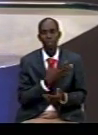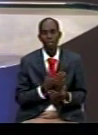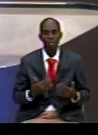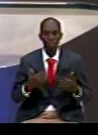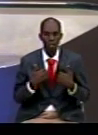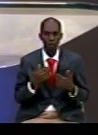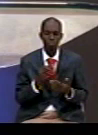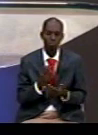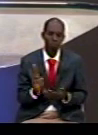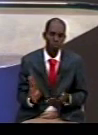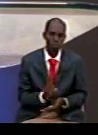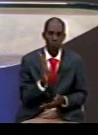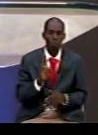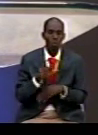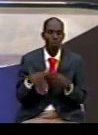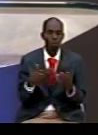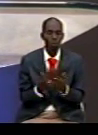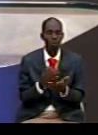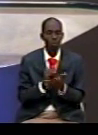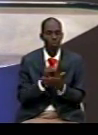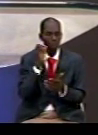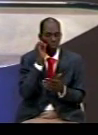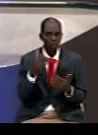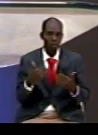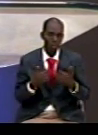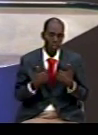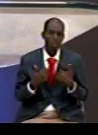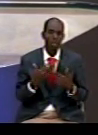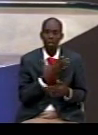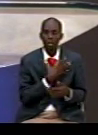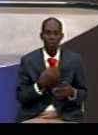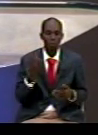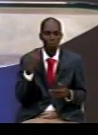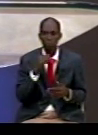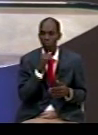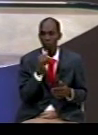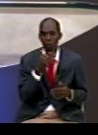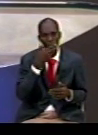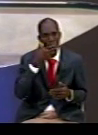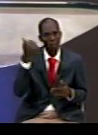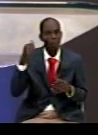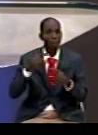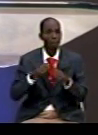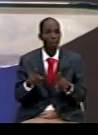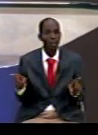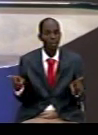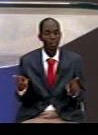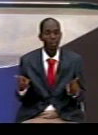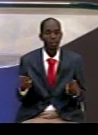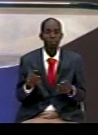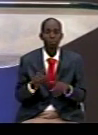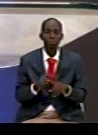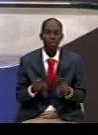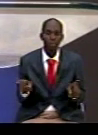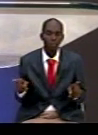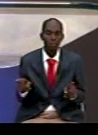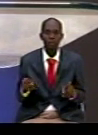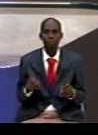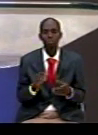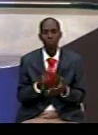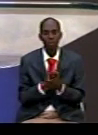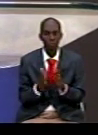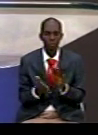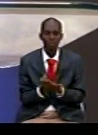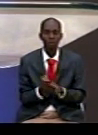spent all that she had and was nothing bettered, but rather grow